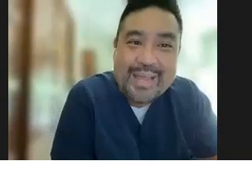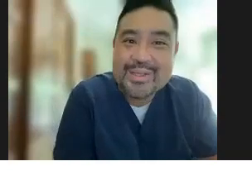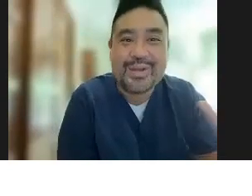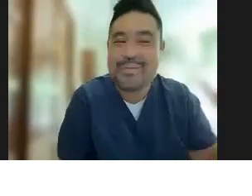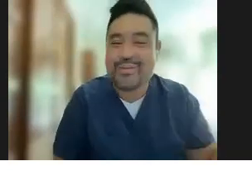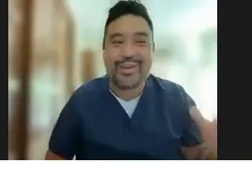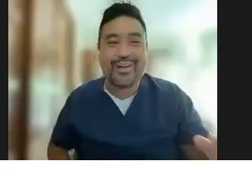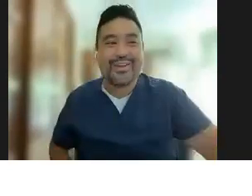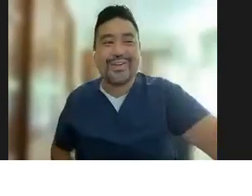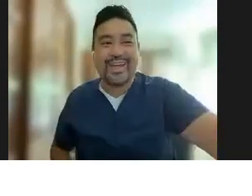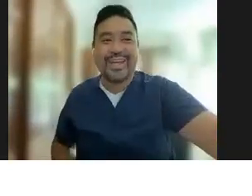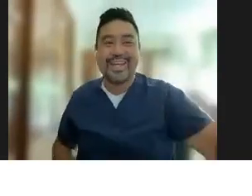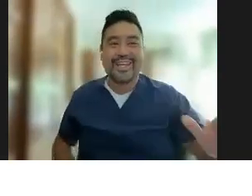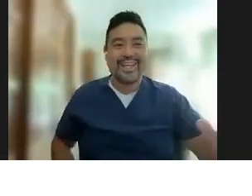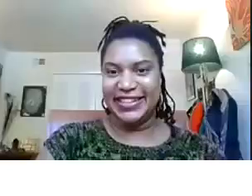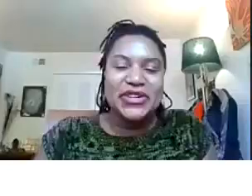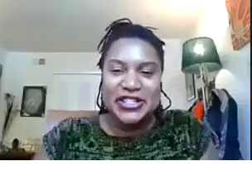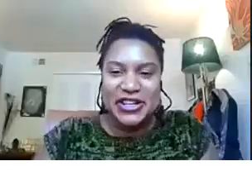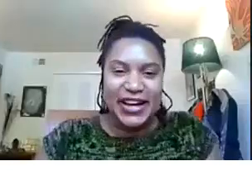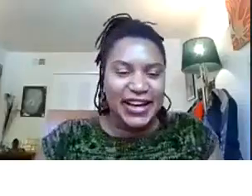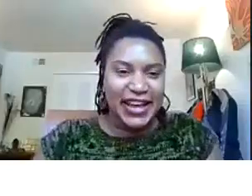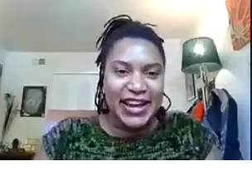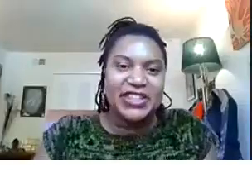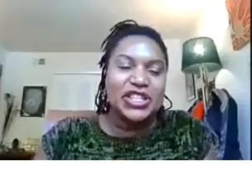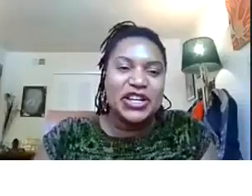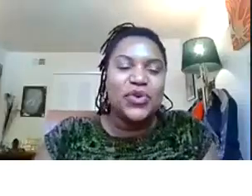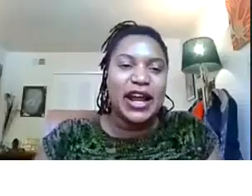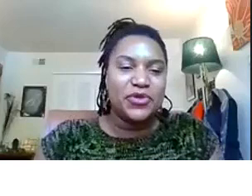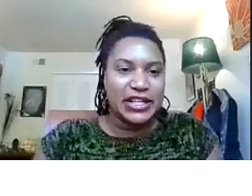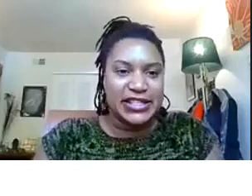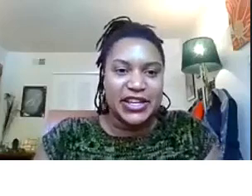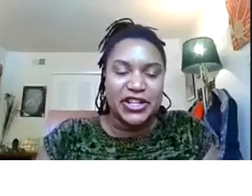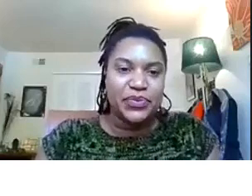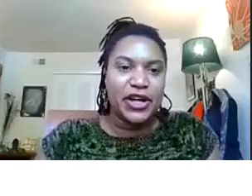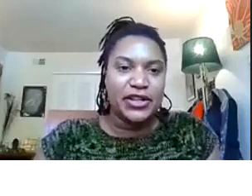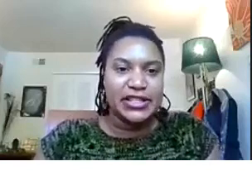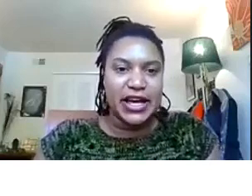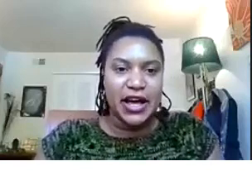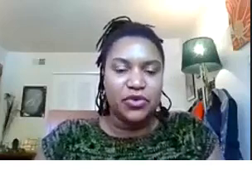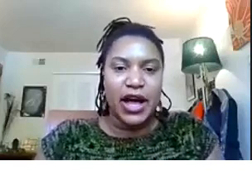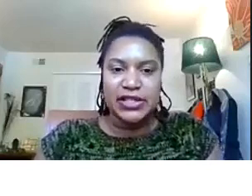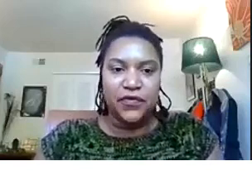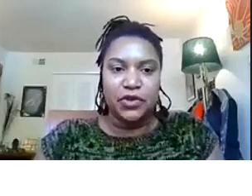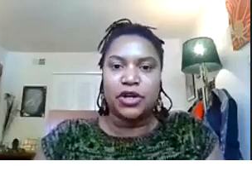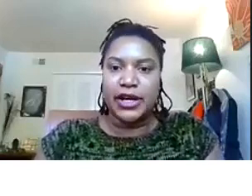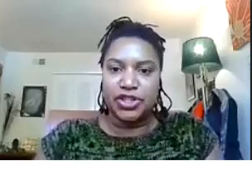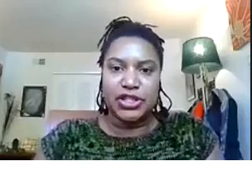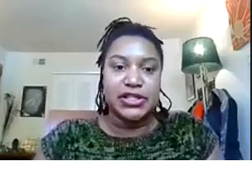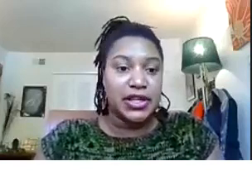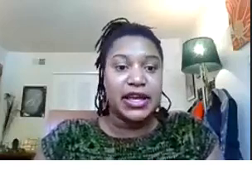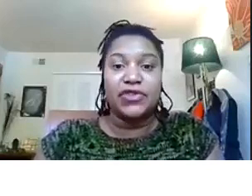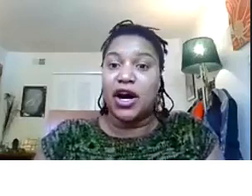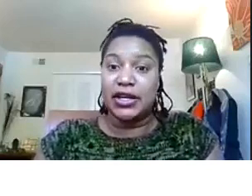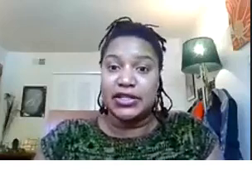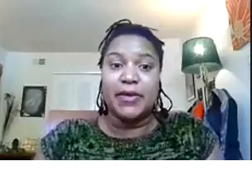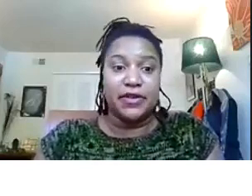I don't know how our time is, but I'm here for all the Q&A. We're doing good. And actually, what I'm going to say here as well is we'll ask a few more questions